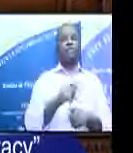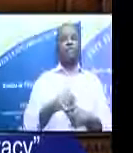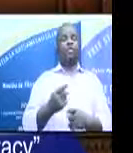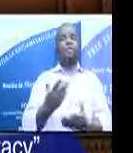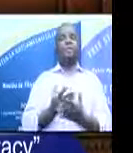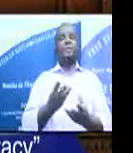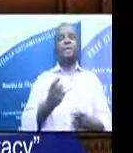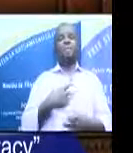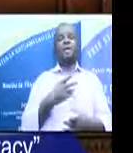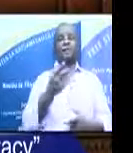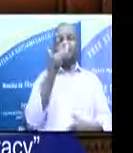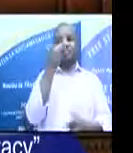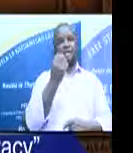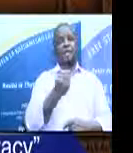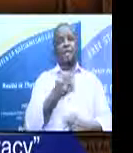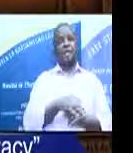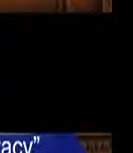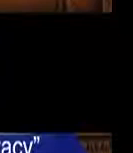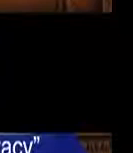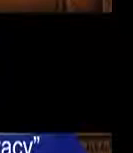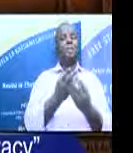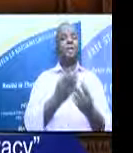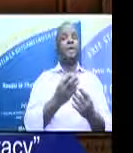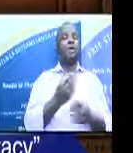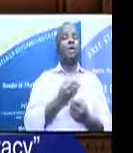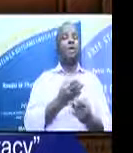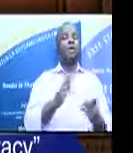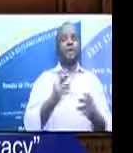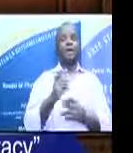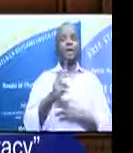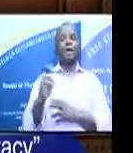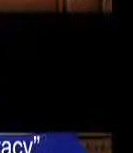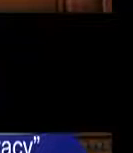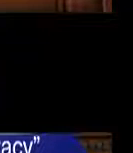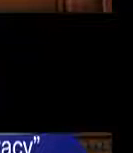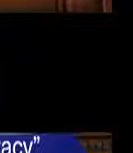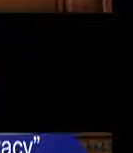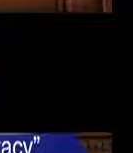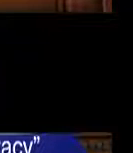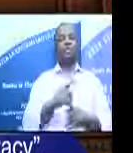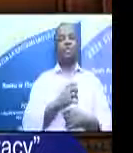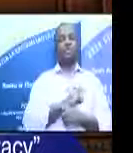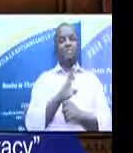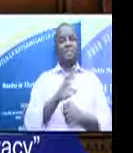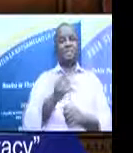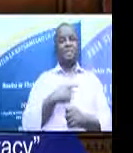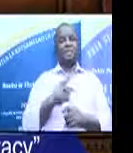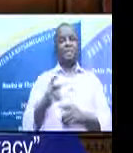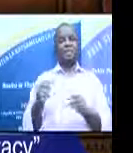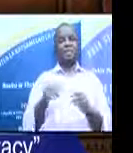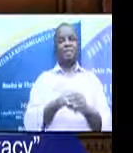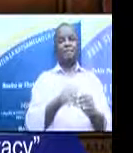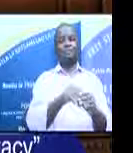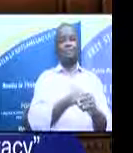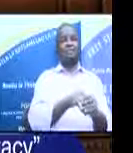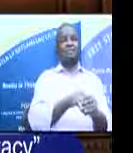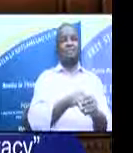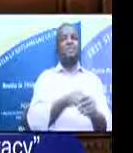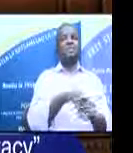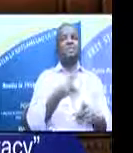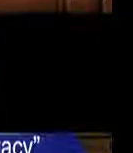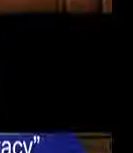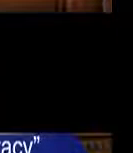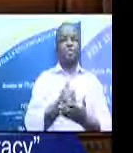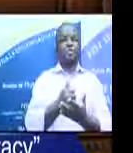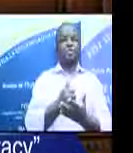The department opened its hospitals, wards, and ICU beds for COVID-19 related admissions. It strengthened the use